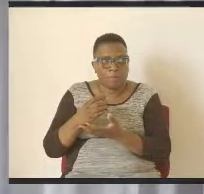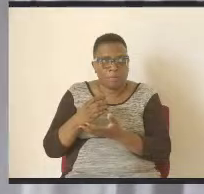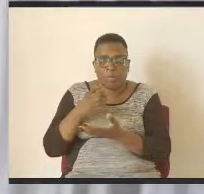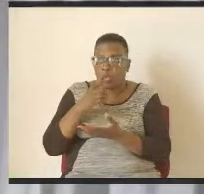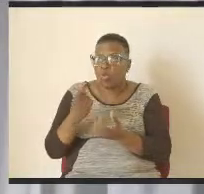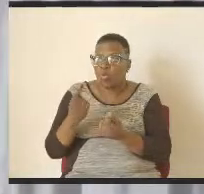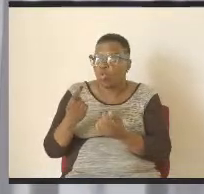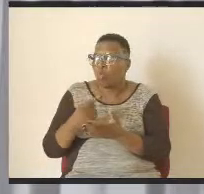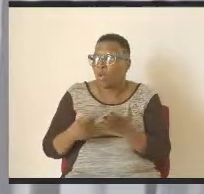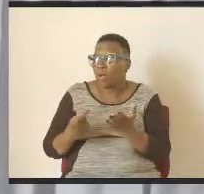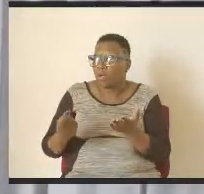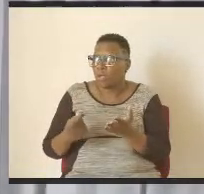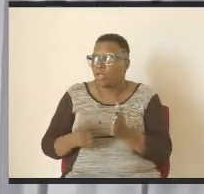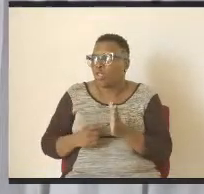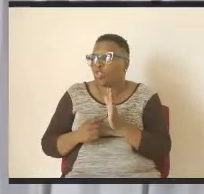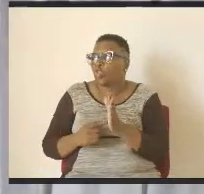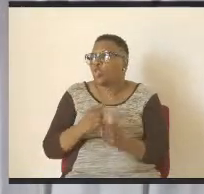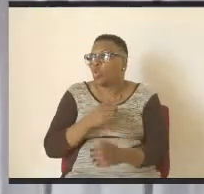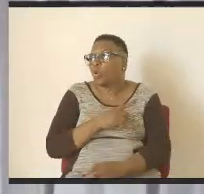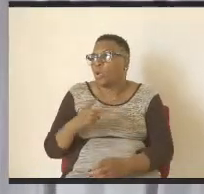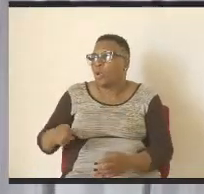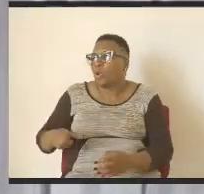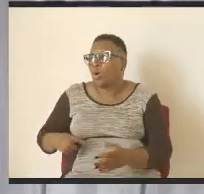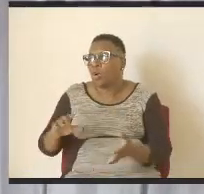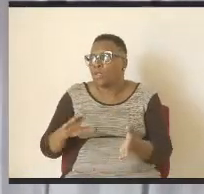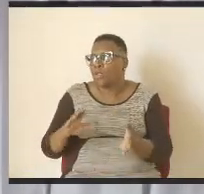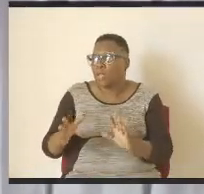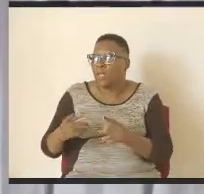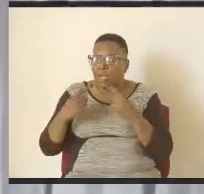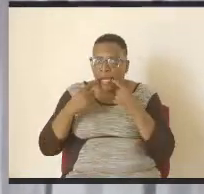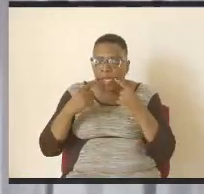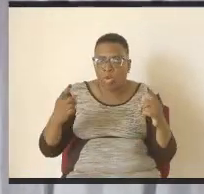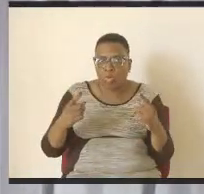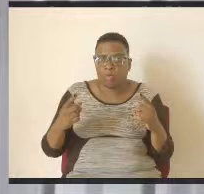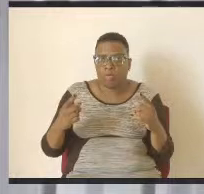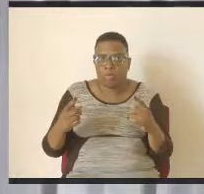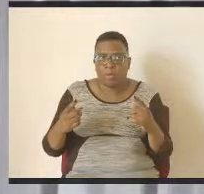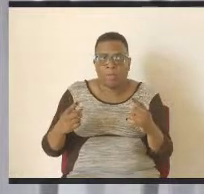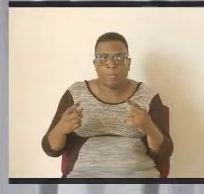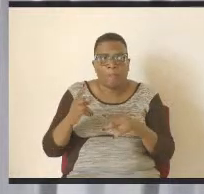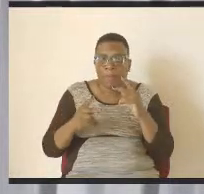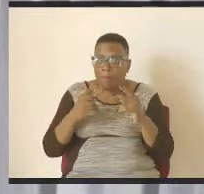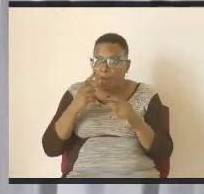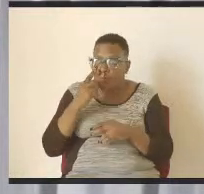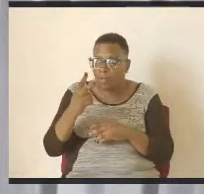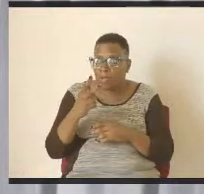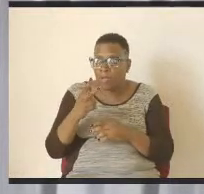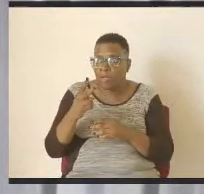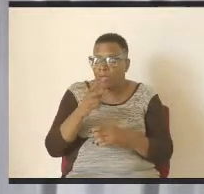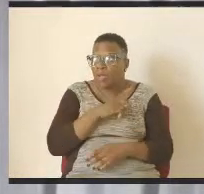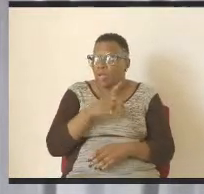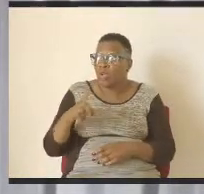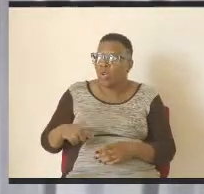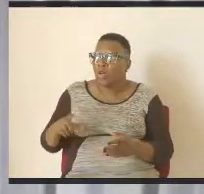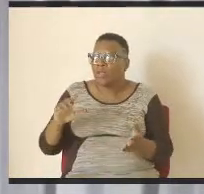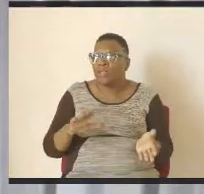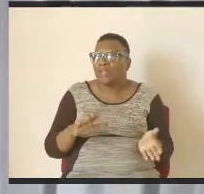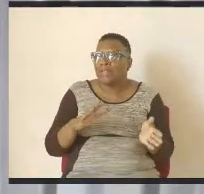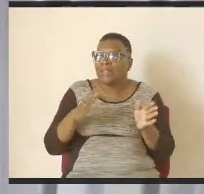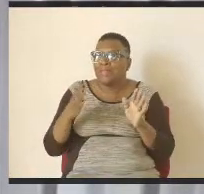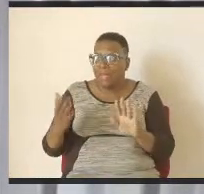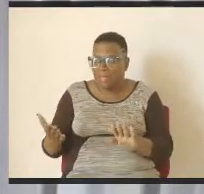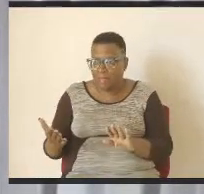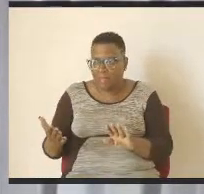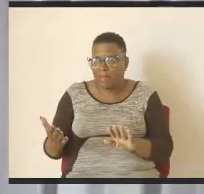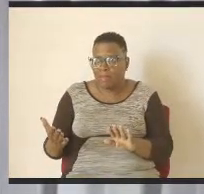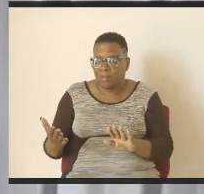what? Show, announce, ring out the Lord's death. See that? The Lord's